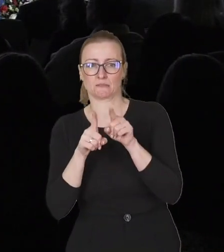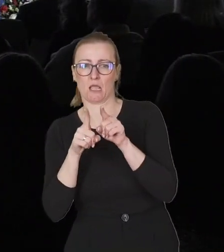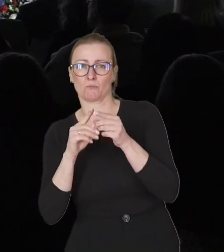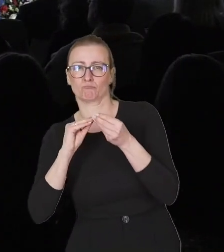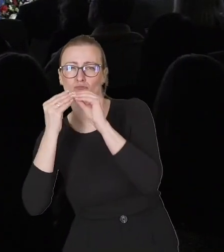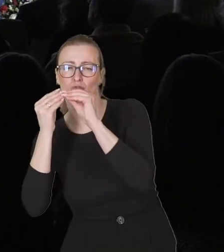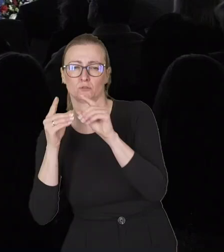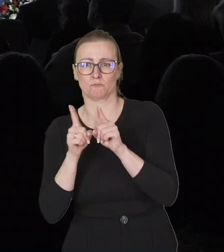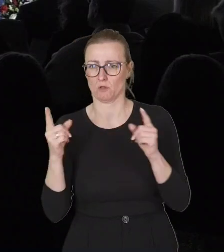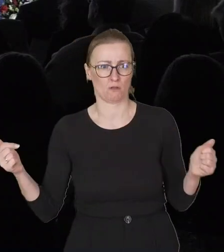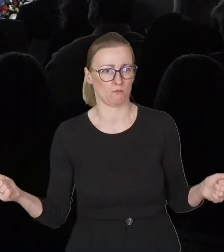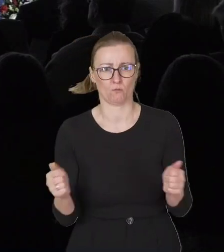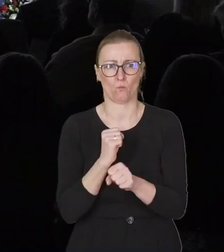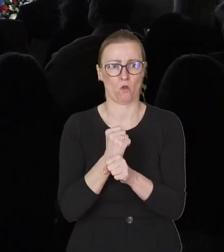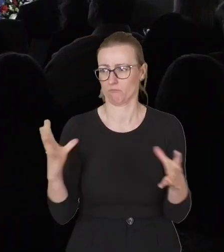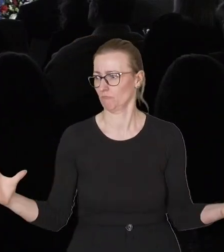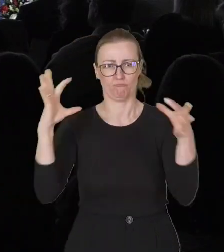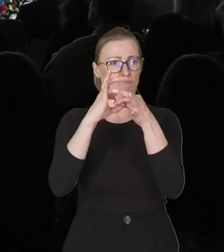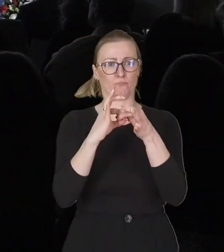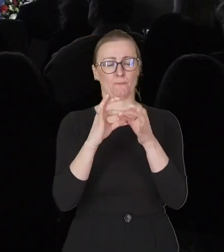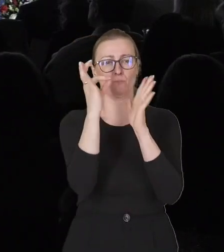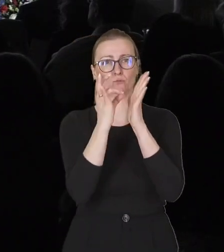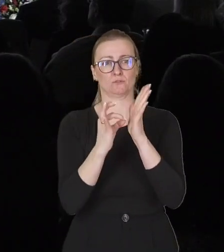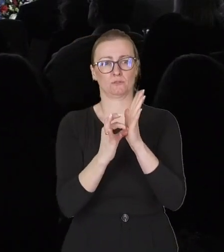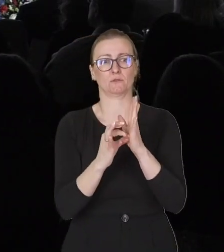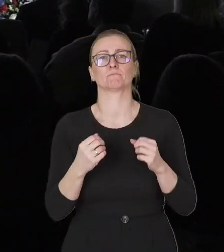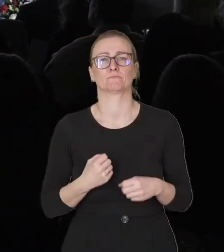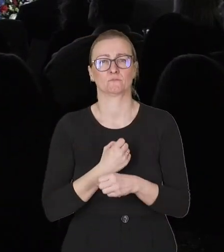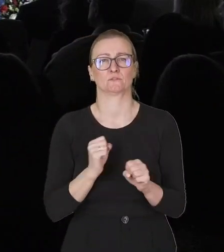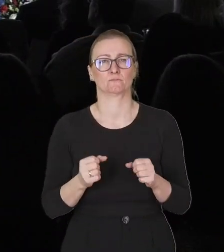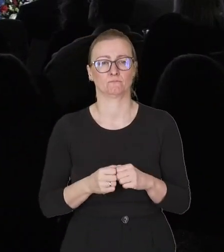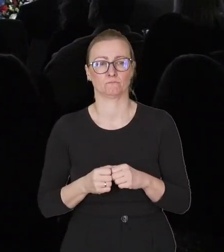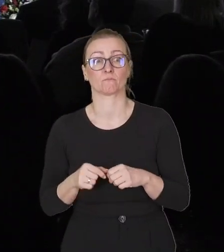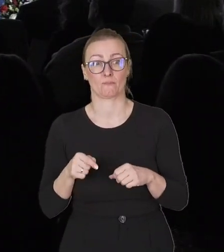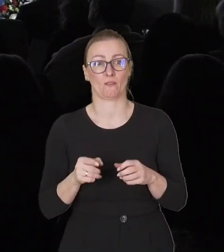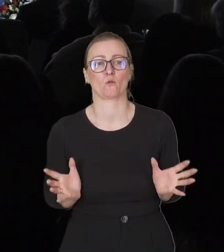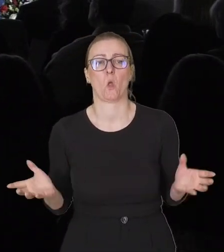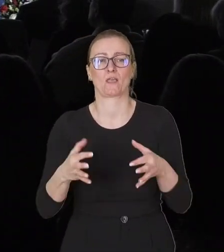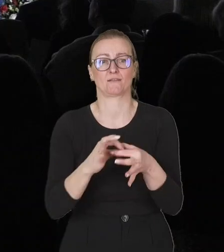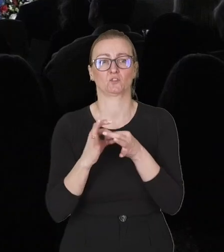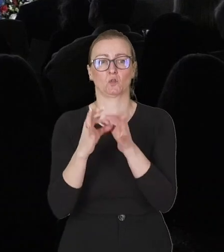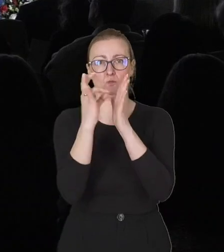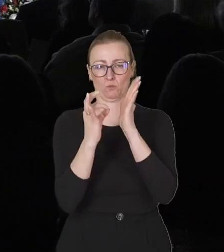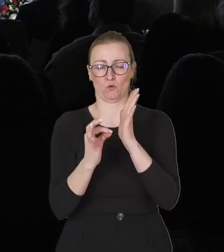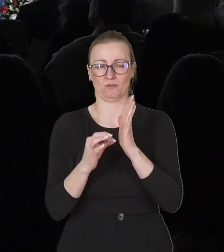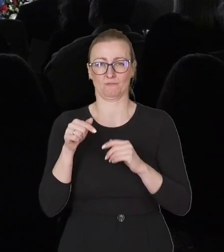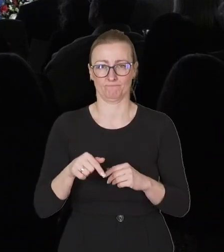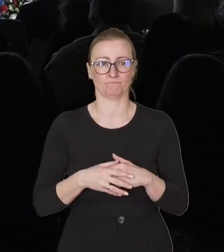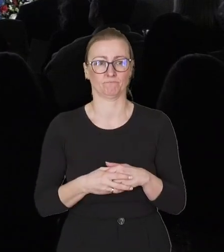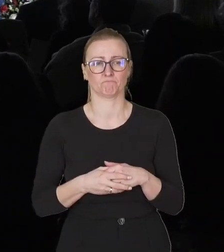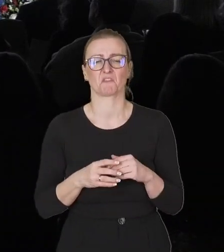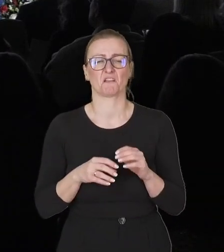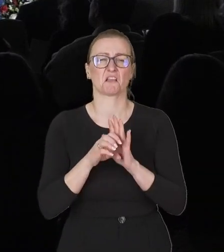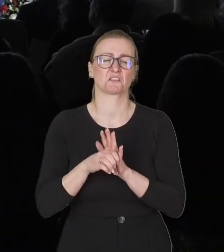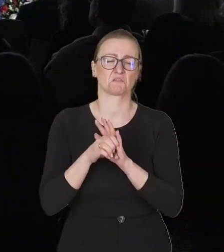Although cohesion policy helps to reduce disparities, there are still inequalities in the European Union and between